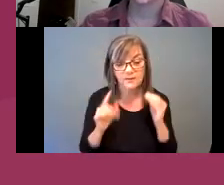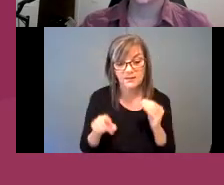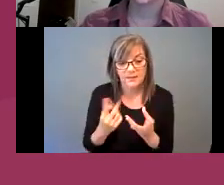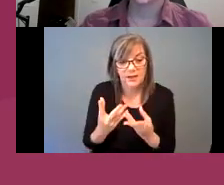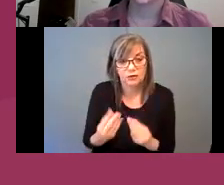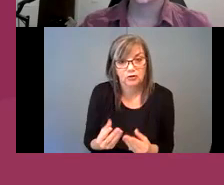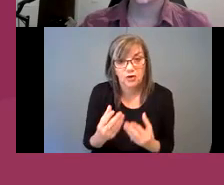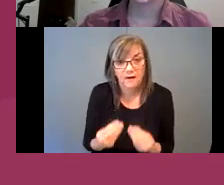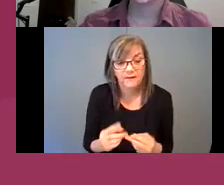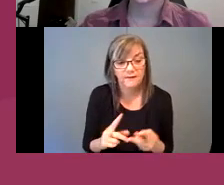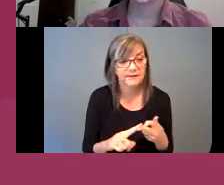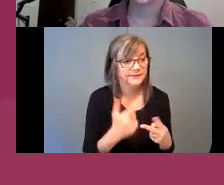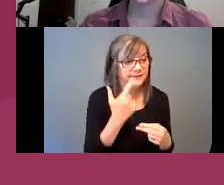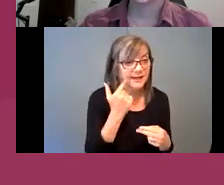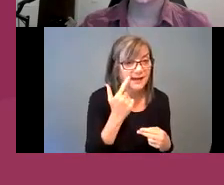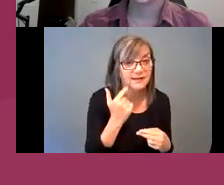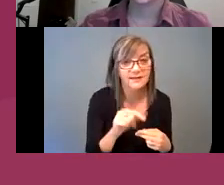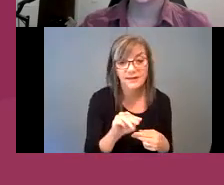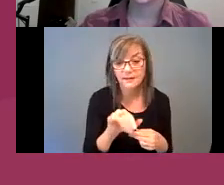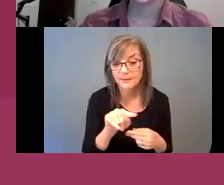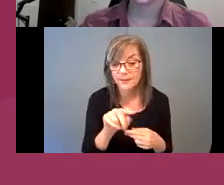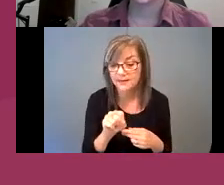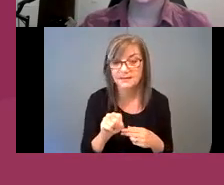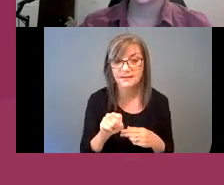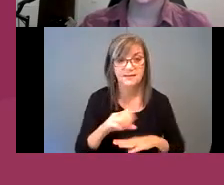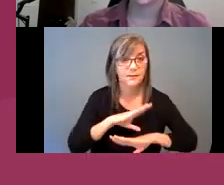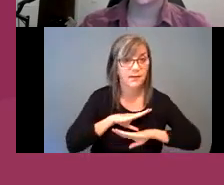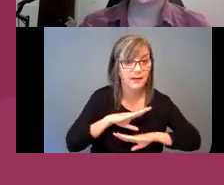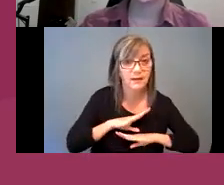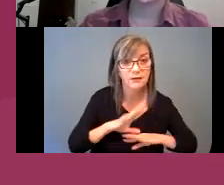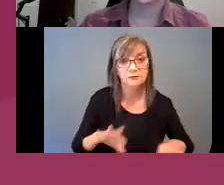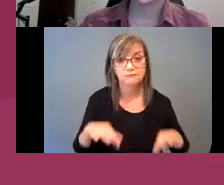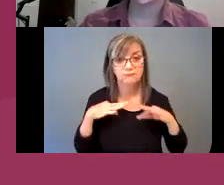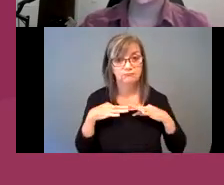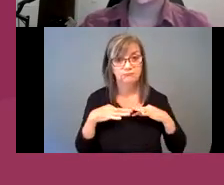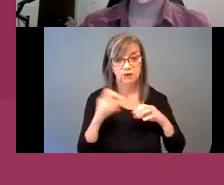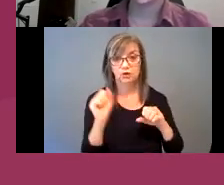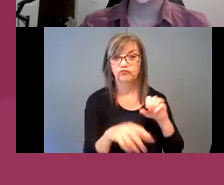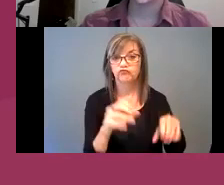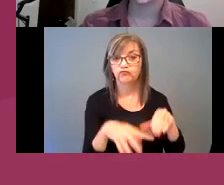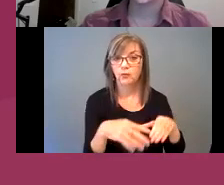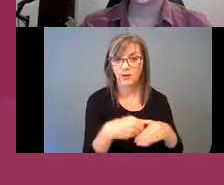hard candies or mints, or even blankets. Yeah, those are really great suggestions.